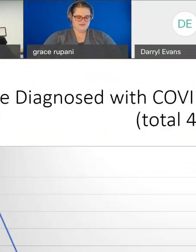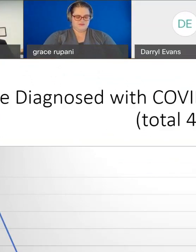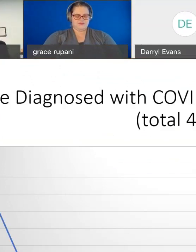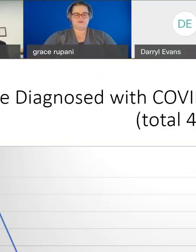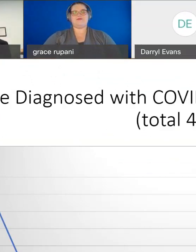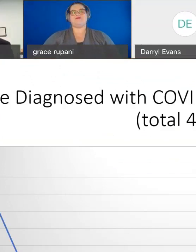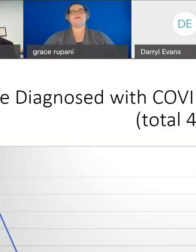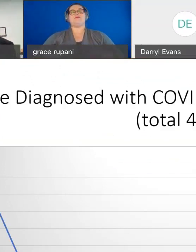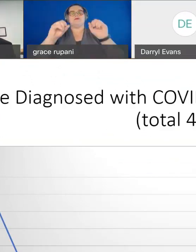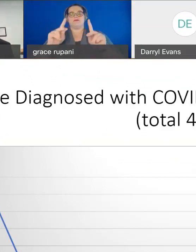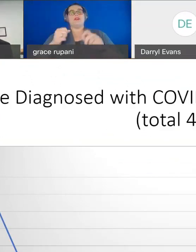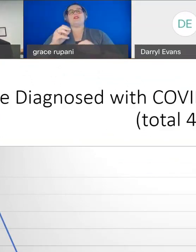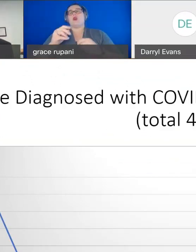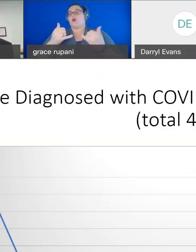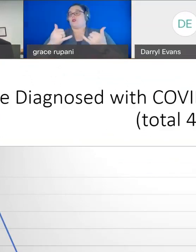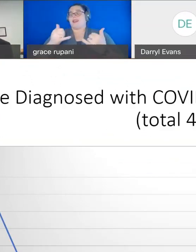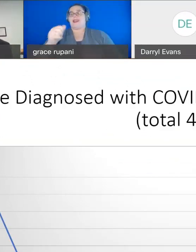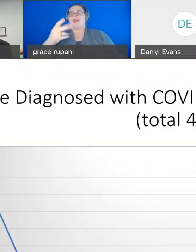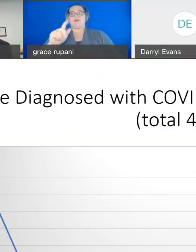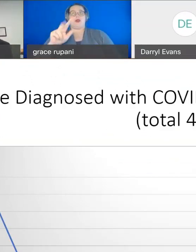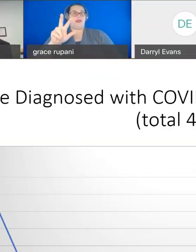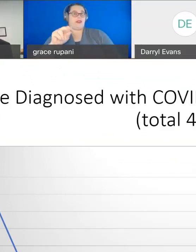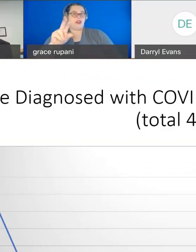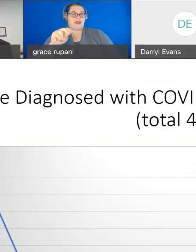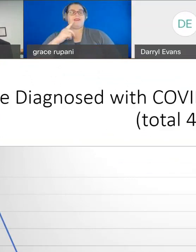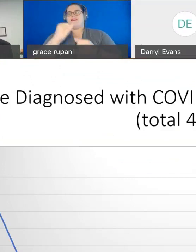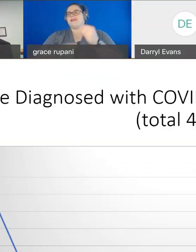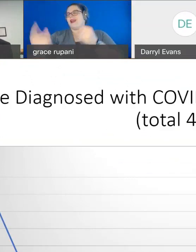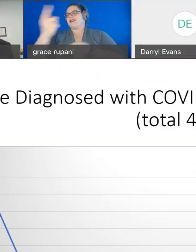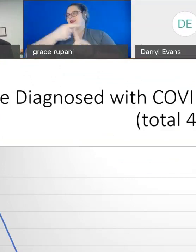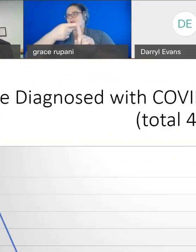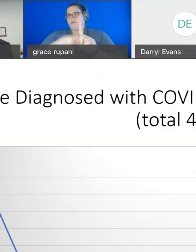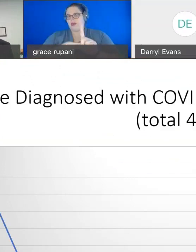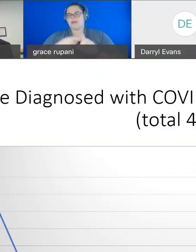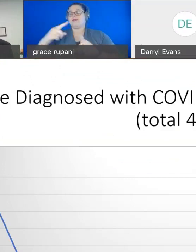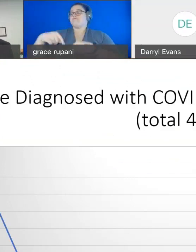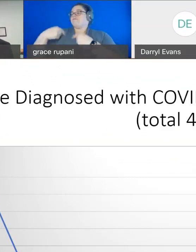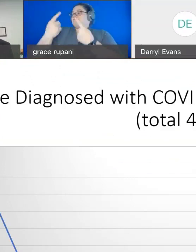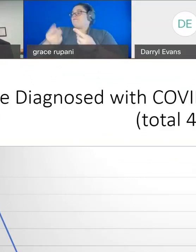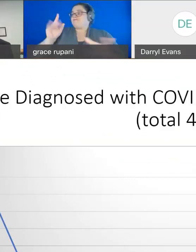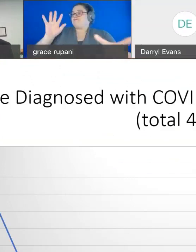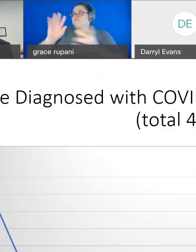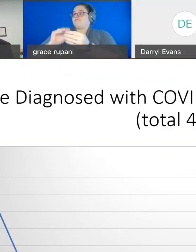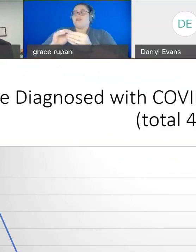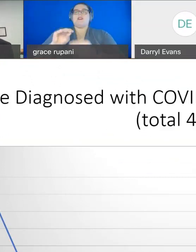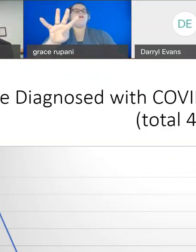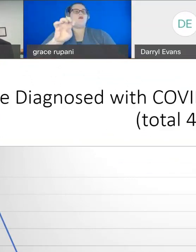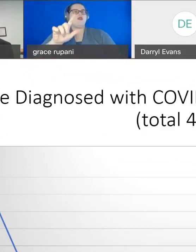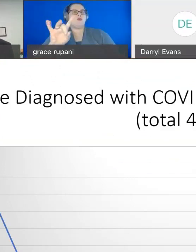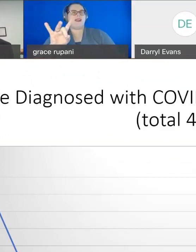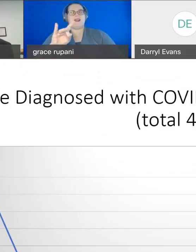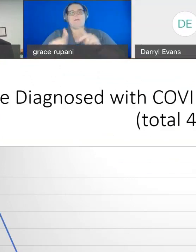So today is April 30th. We've ended this month with to date 428 people who have